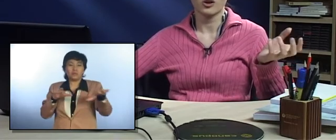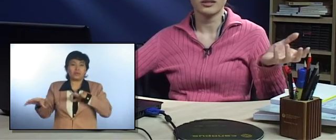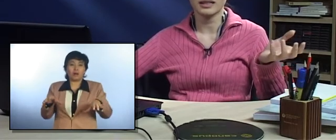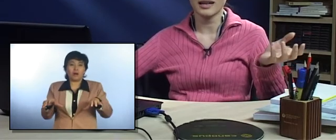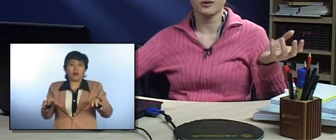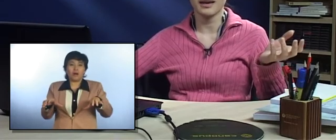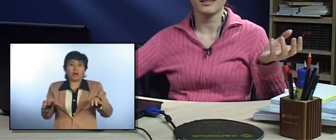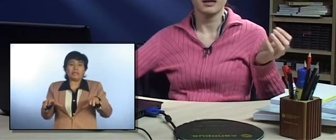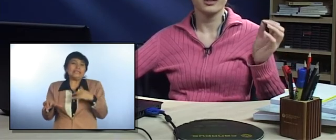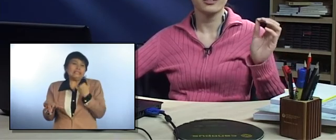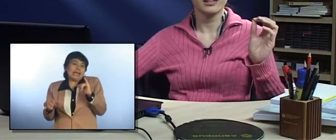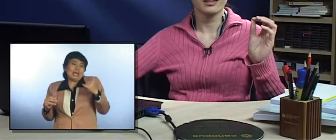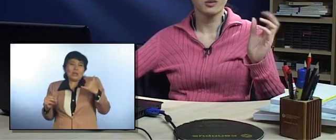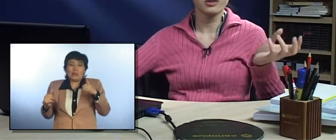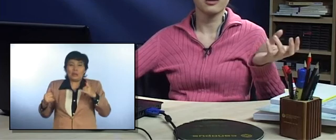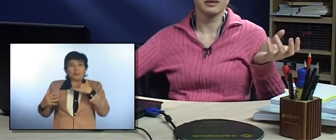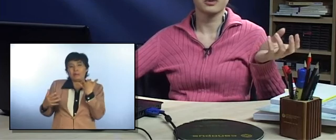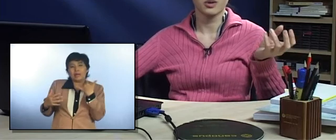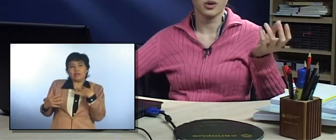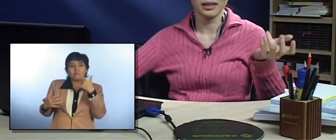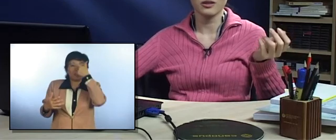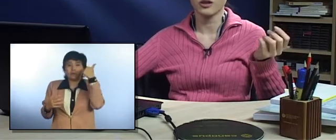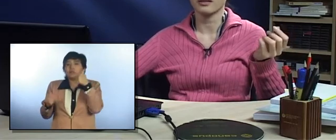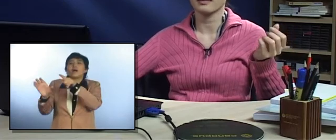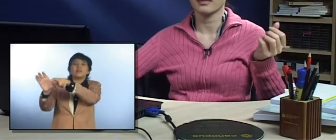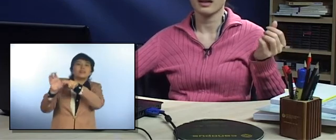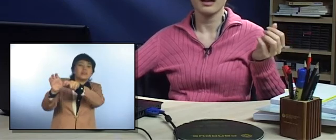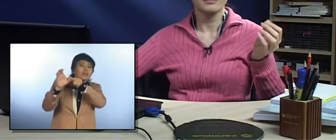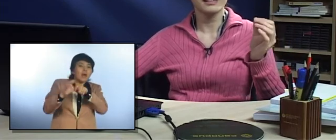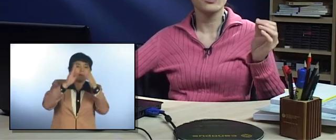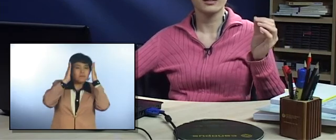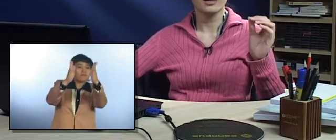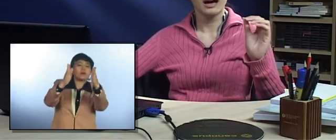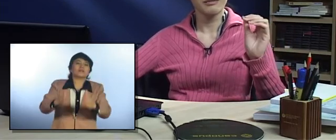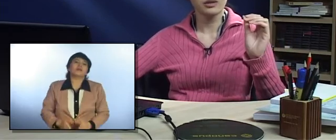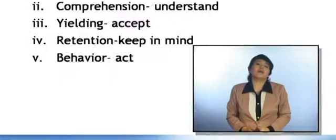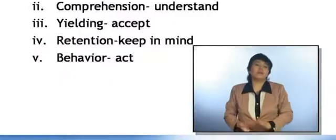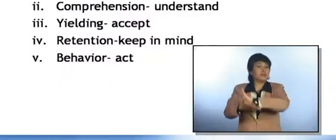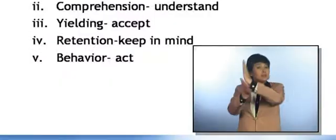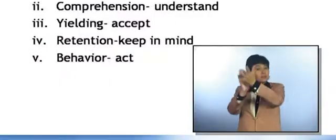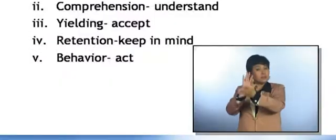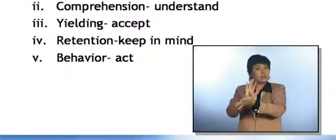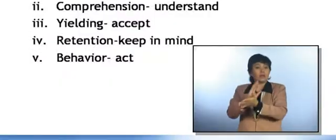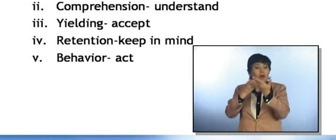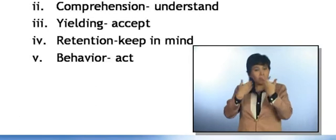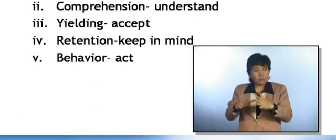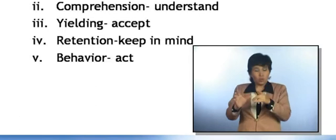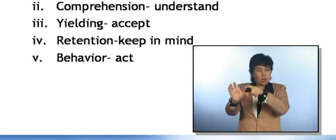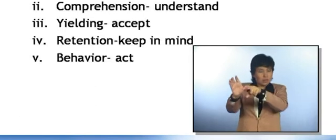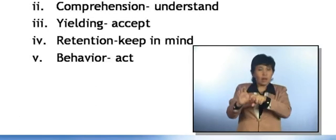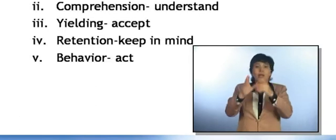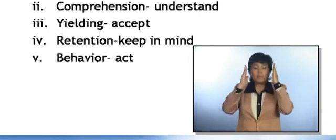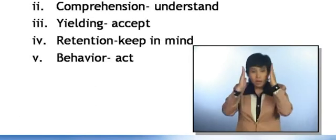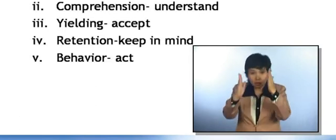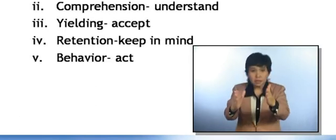commercial on the yellow man because they want to grab your attention. Next one, after you took their attention,